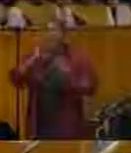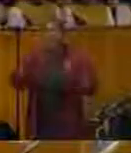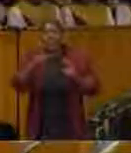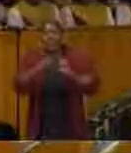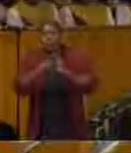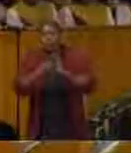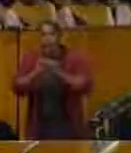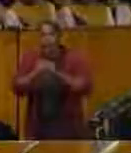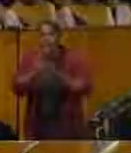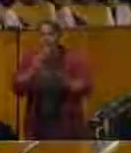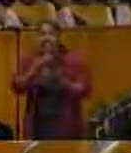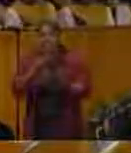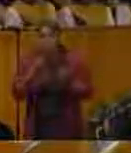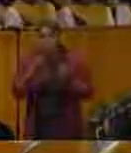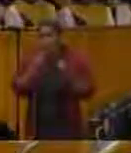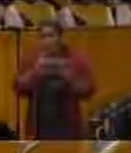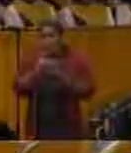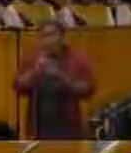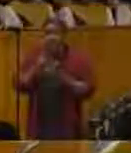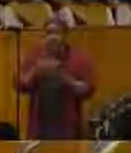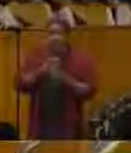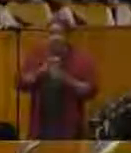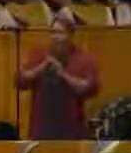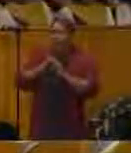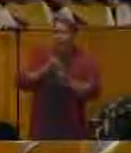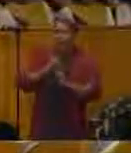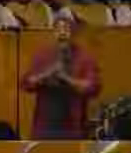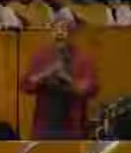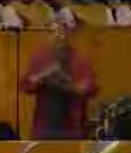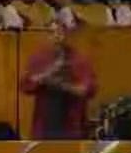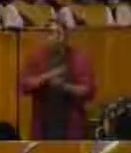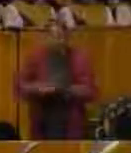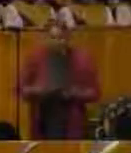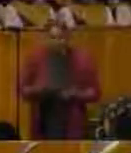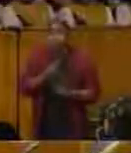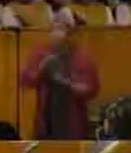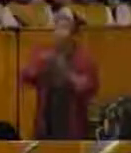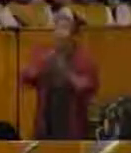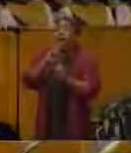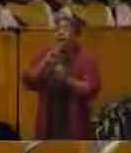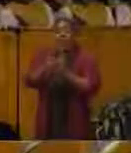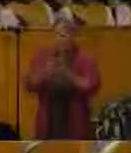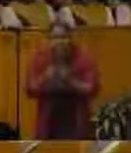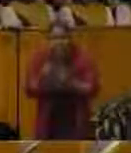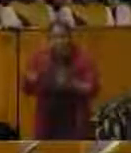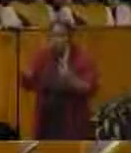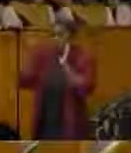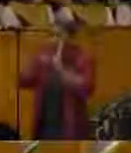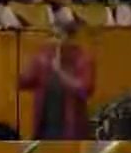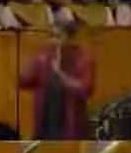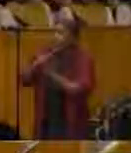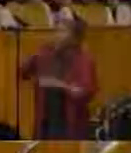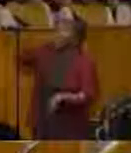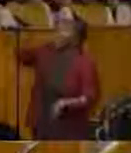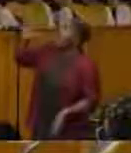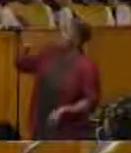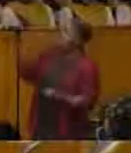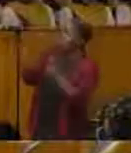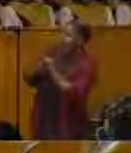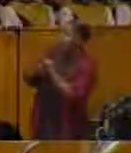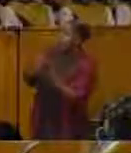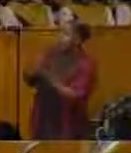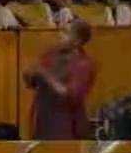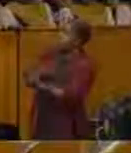shows my thanksgiving more than my giving to the Lord. When I give, I'm acknowledging, God, you helped me